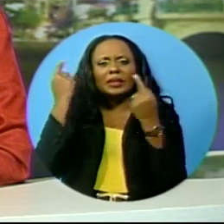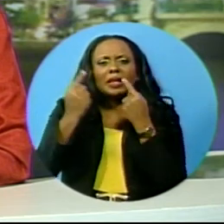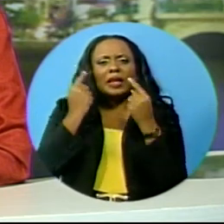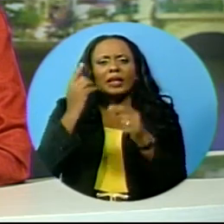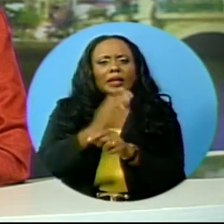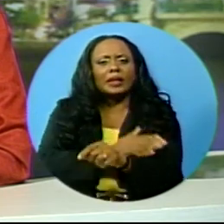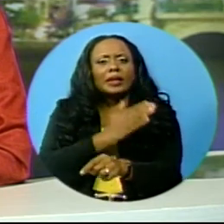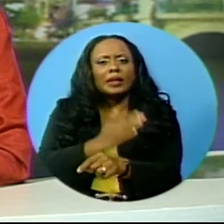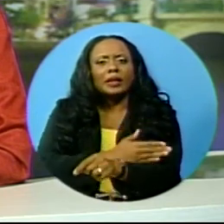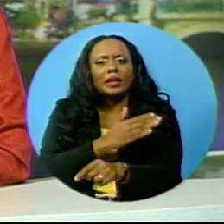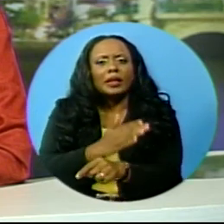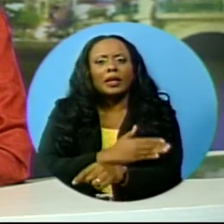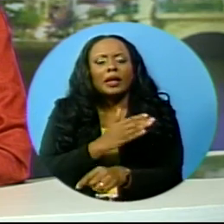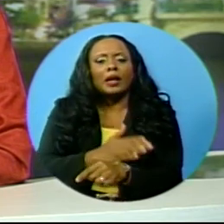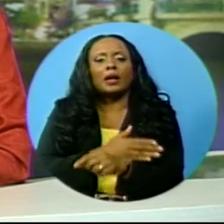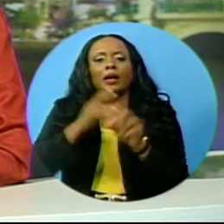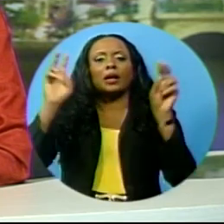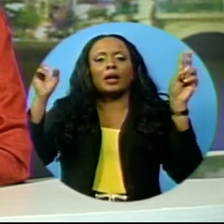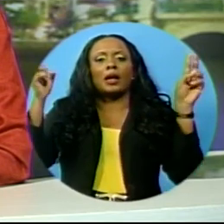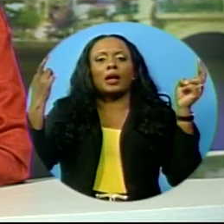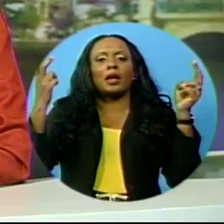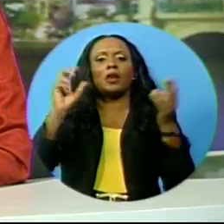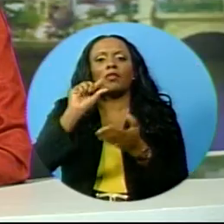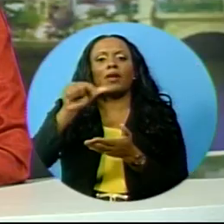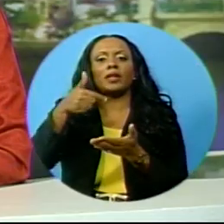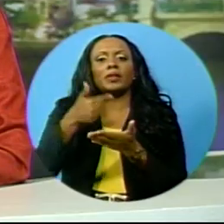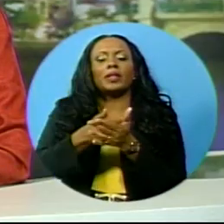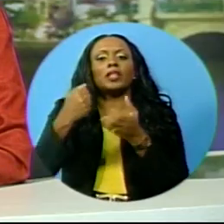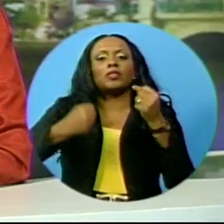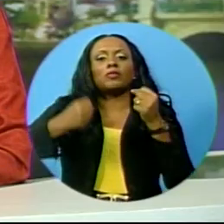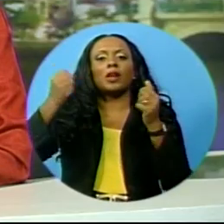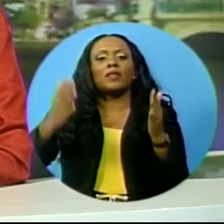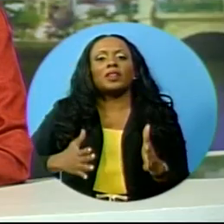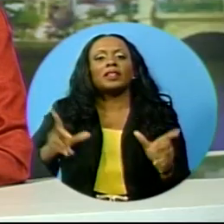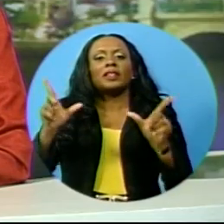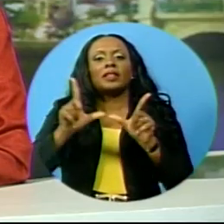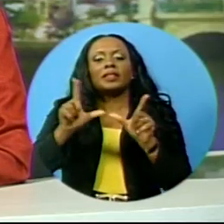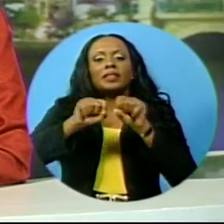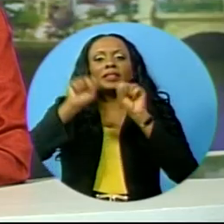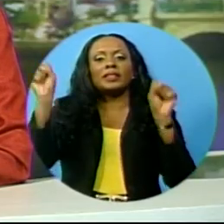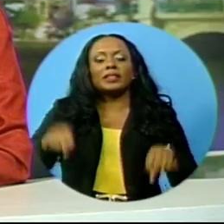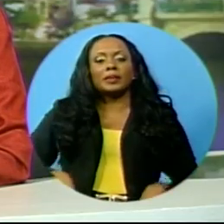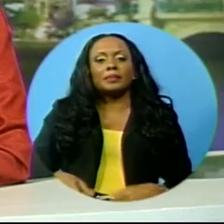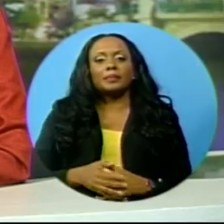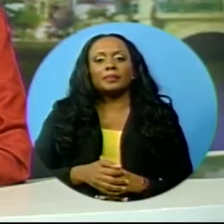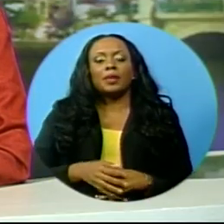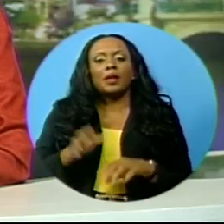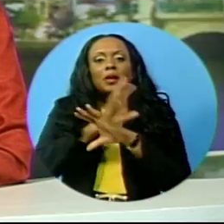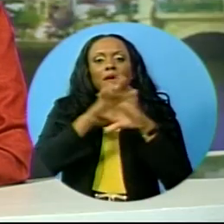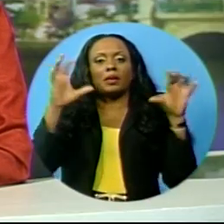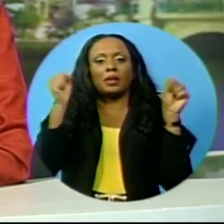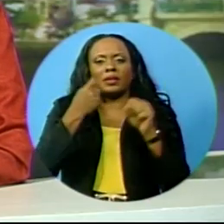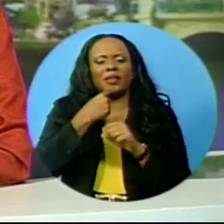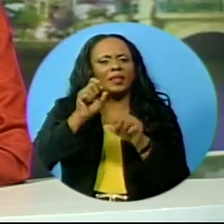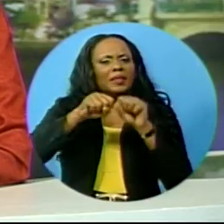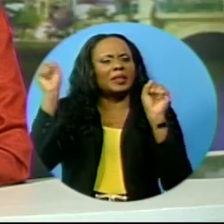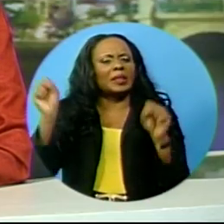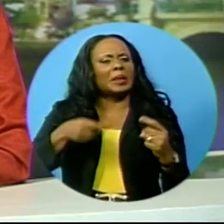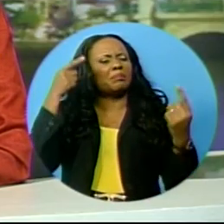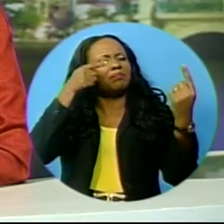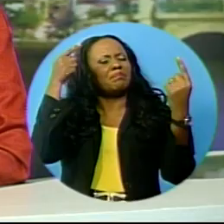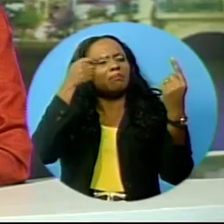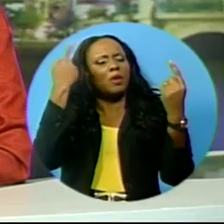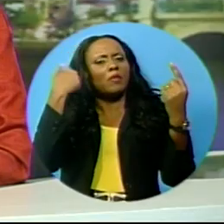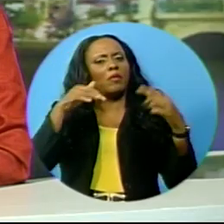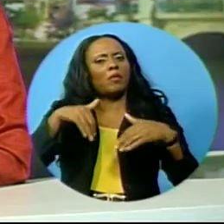seriously consider introducing the graduated driver's license system here. President Charmaine Rowland Bowen says the system is